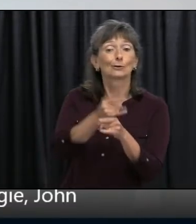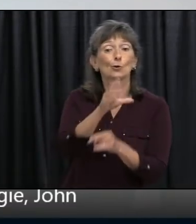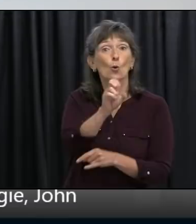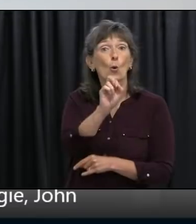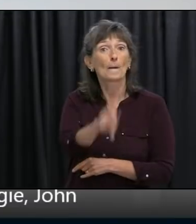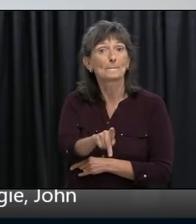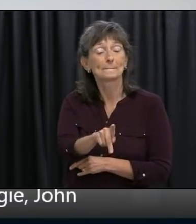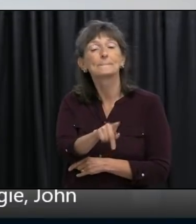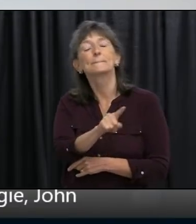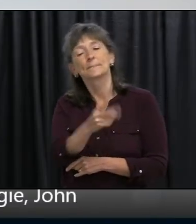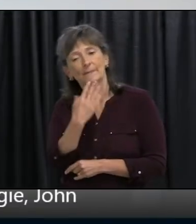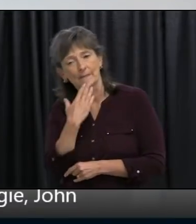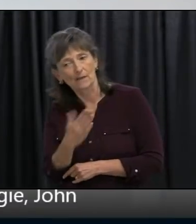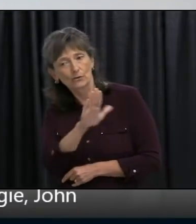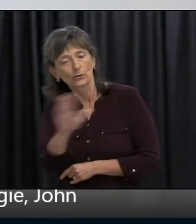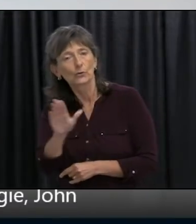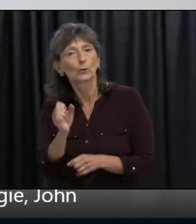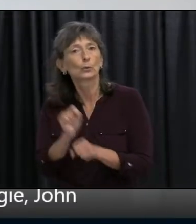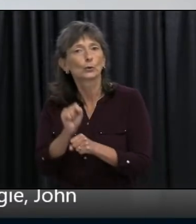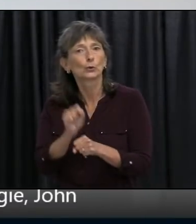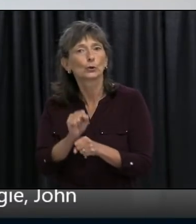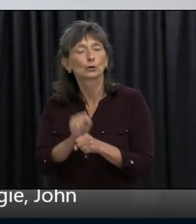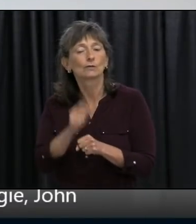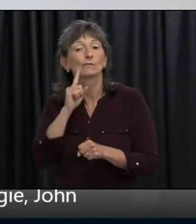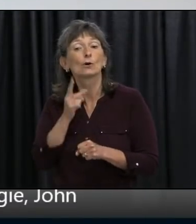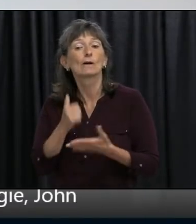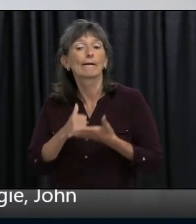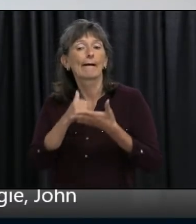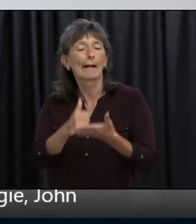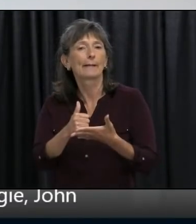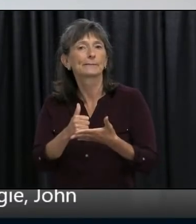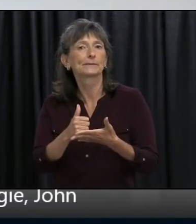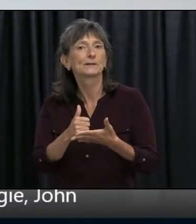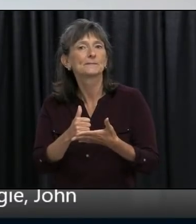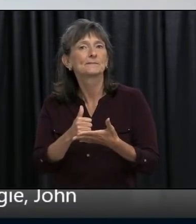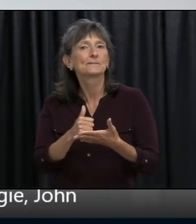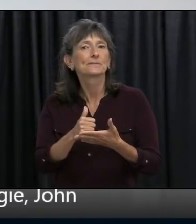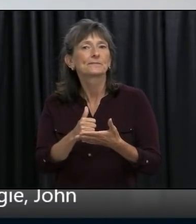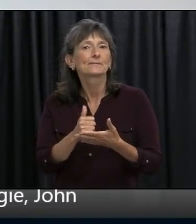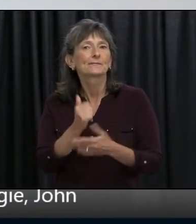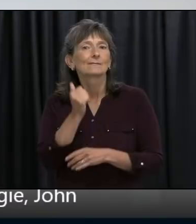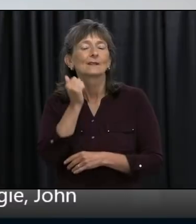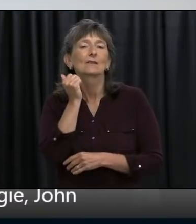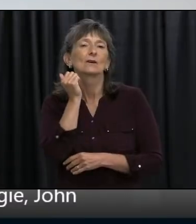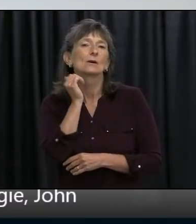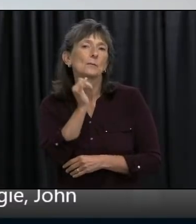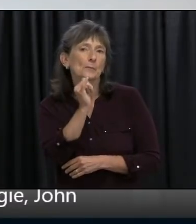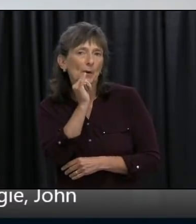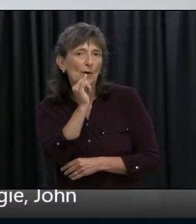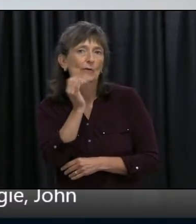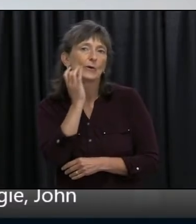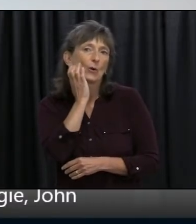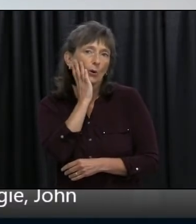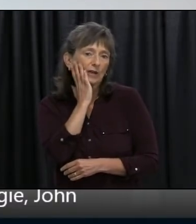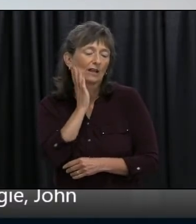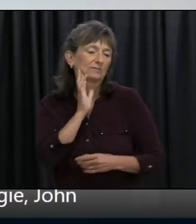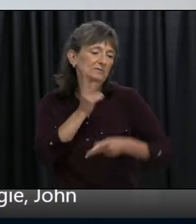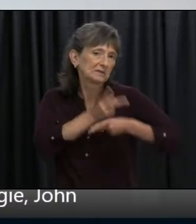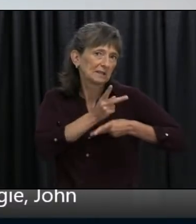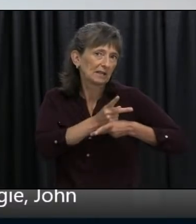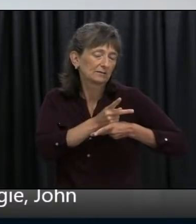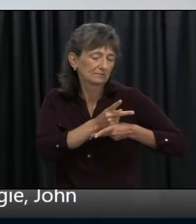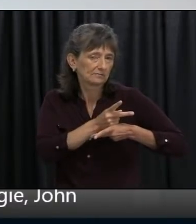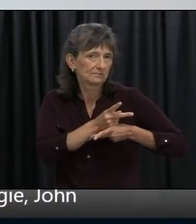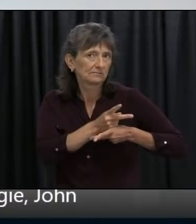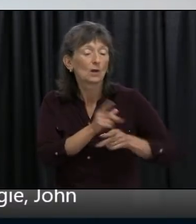Corporation for their work they have done in helping the hospitality industry police itself. I would like